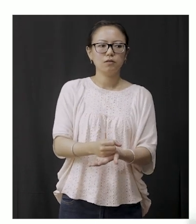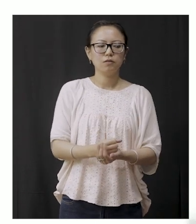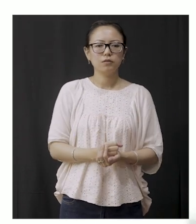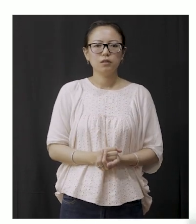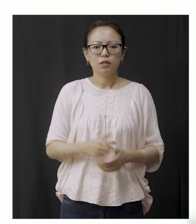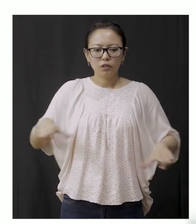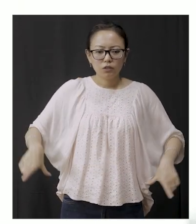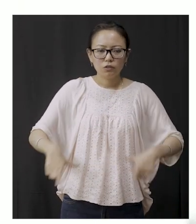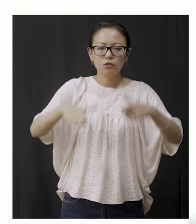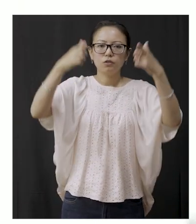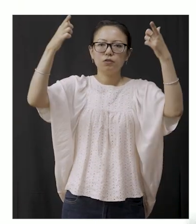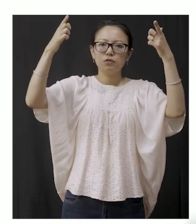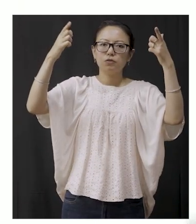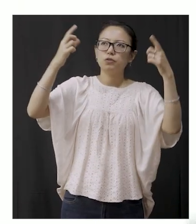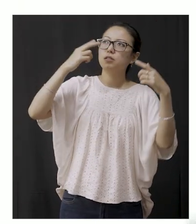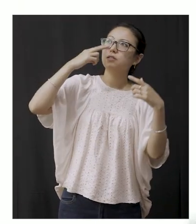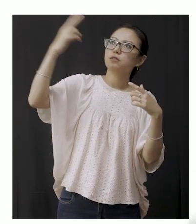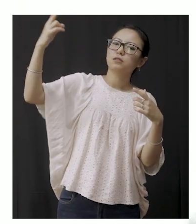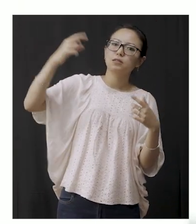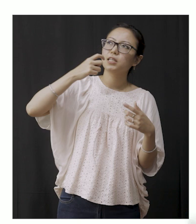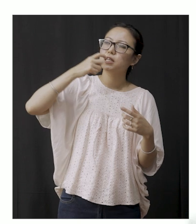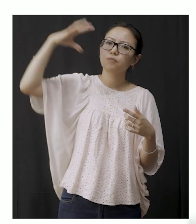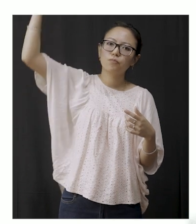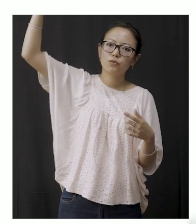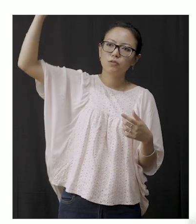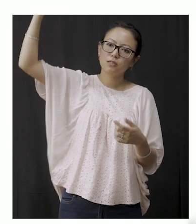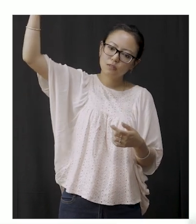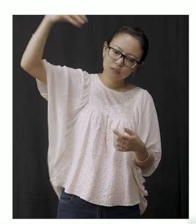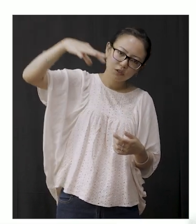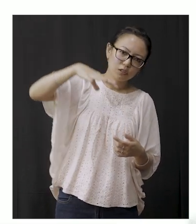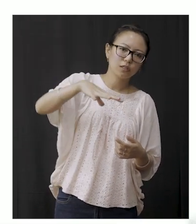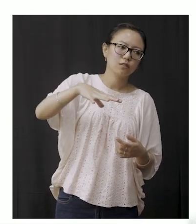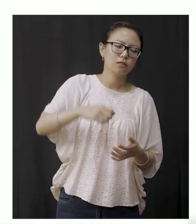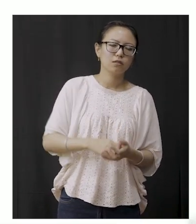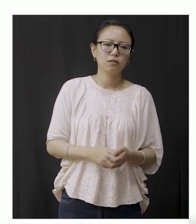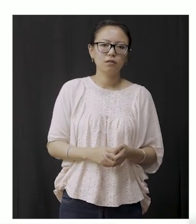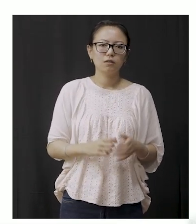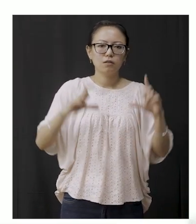down. Okay? Now, here is a picture of a moon. We